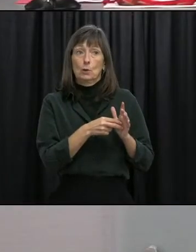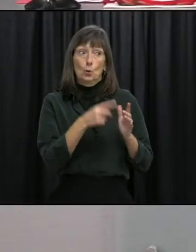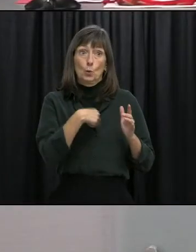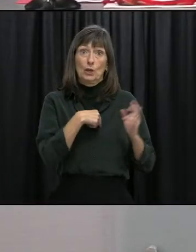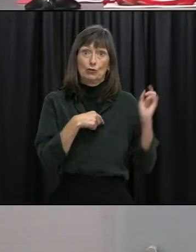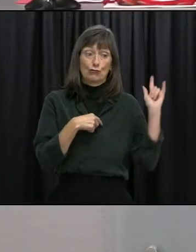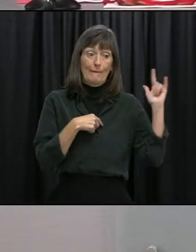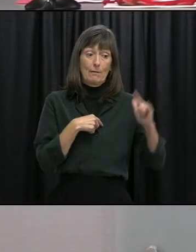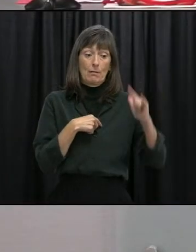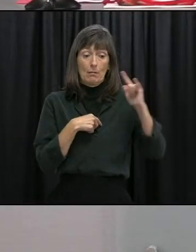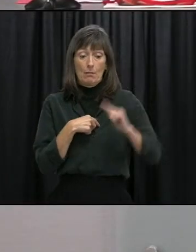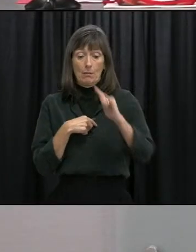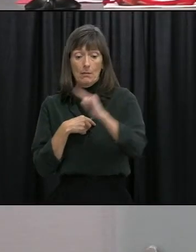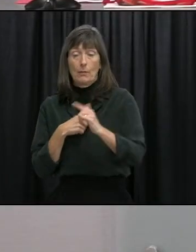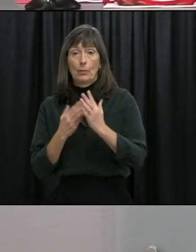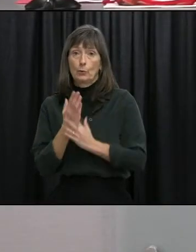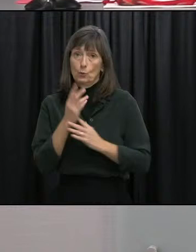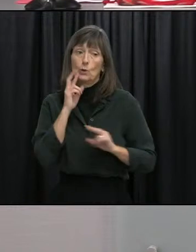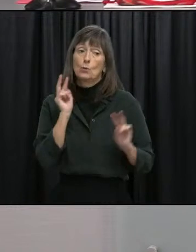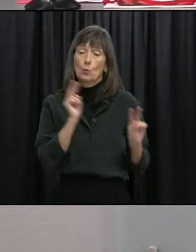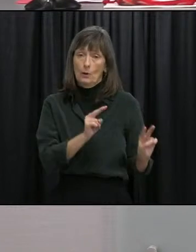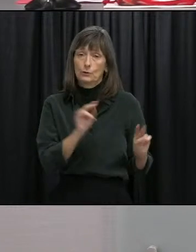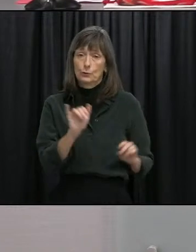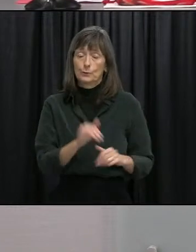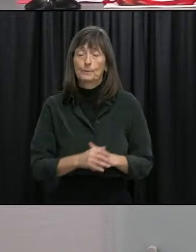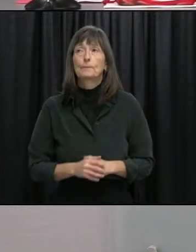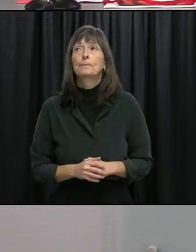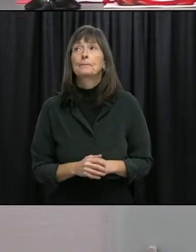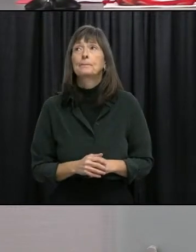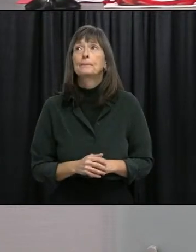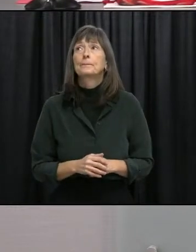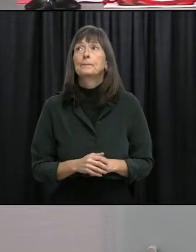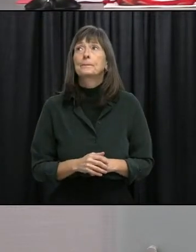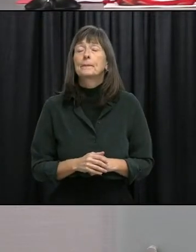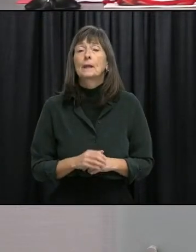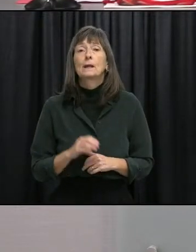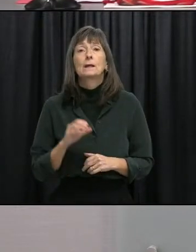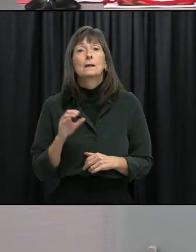Our next questions are from Peter Cowan of CBC News. Please go ahead.